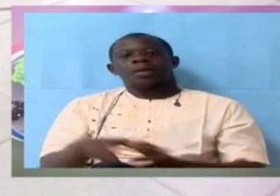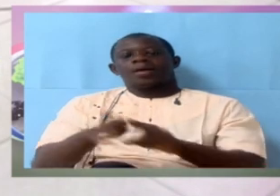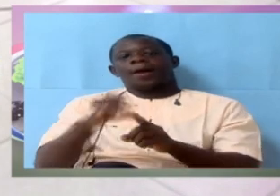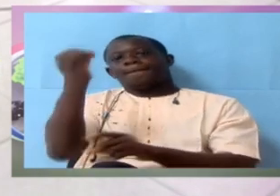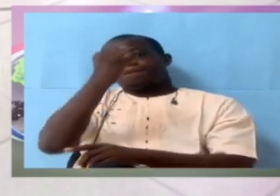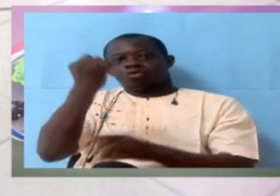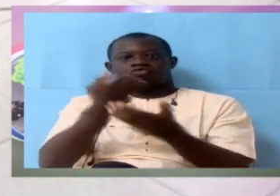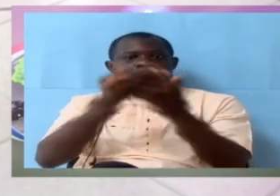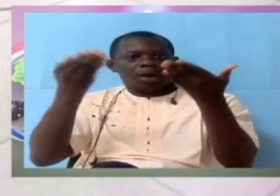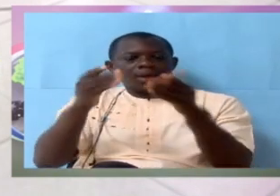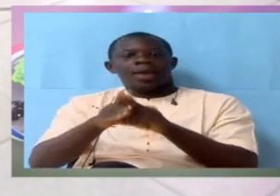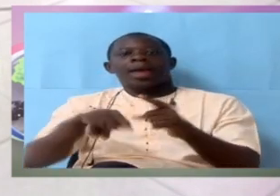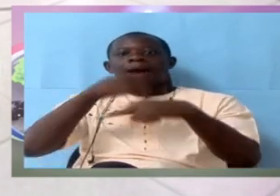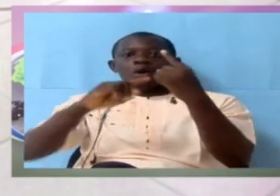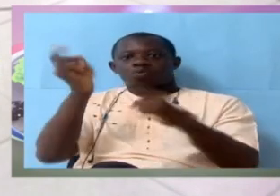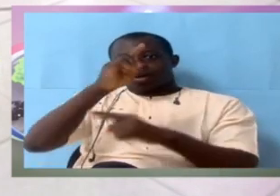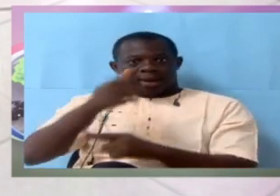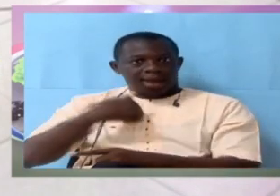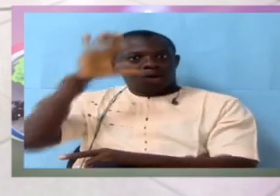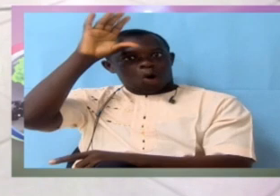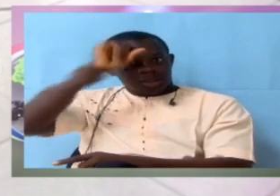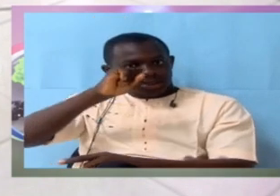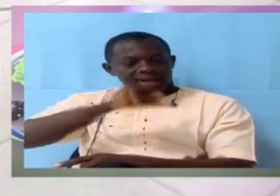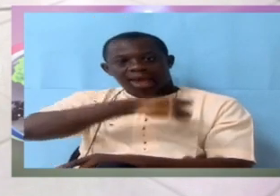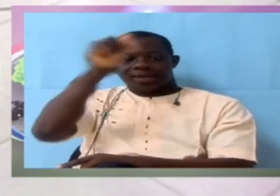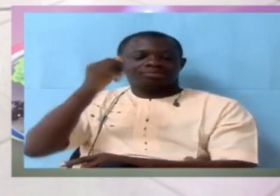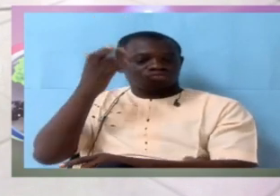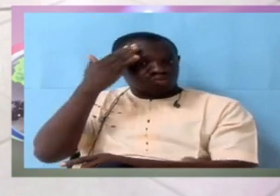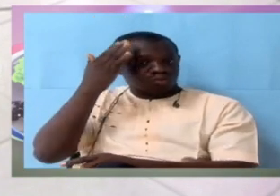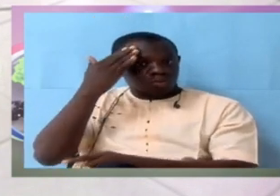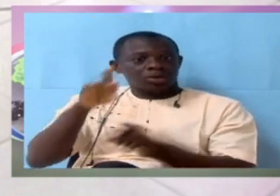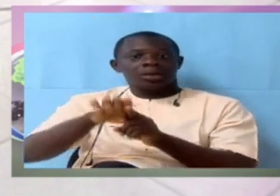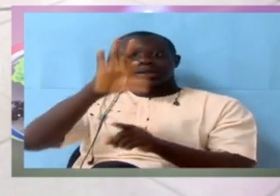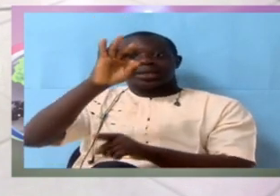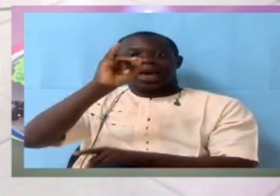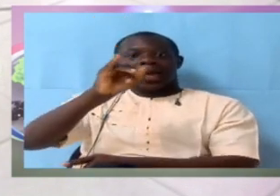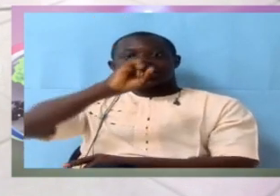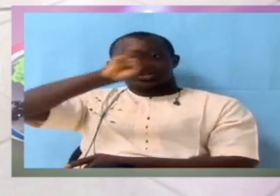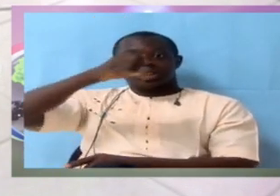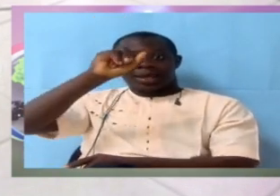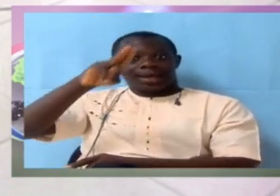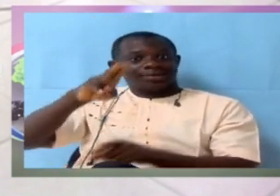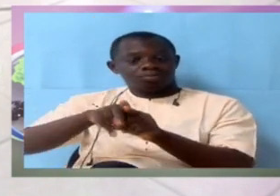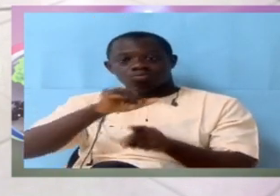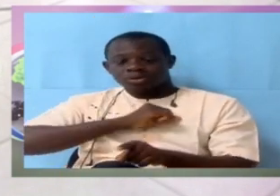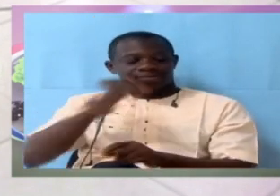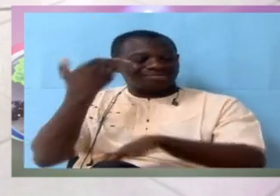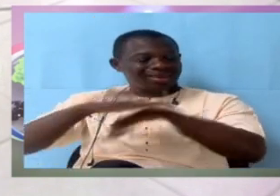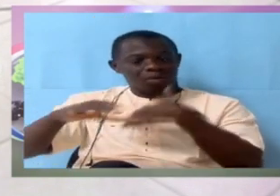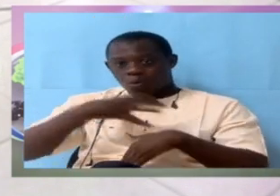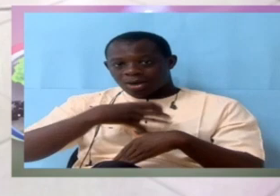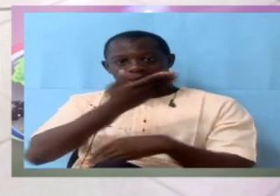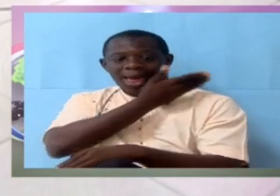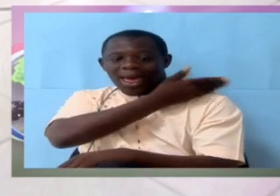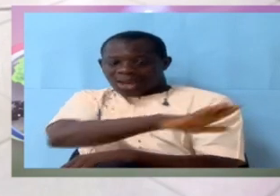Because according to my observation, I realized that Tijan was very, very reluctant to allow me to go